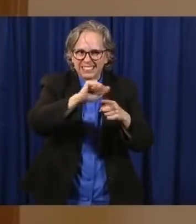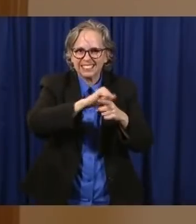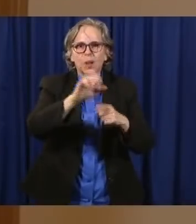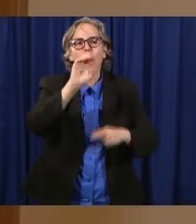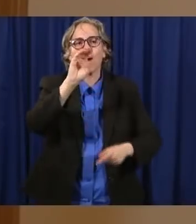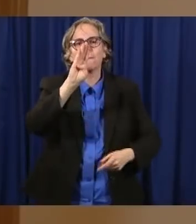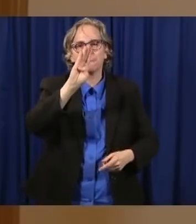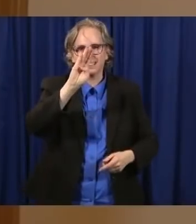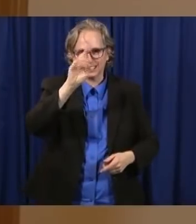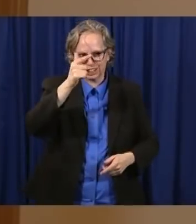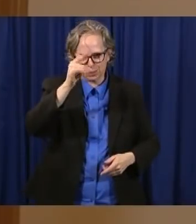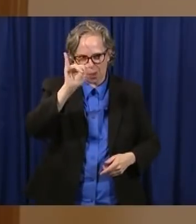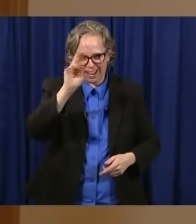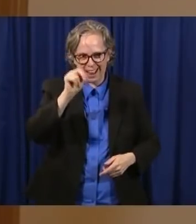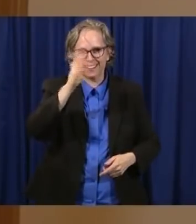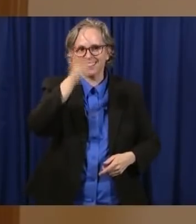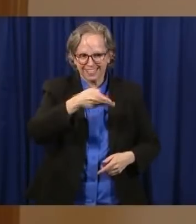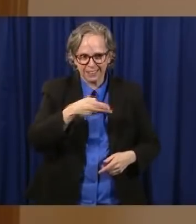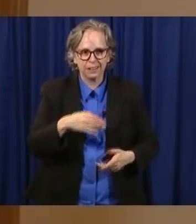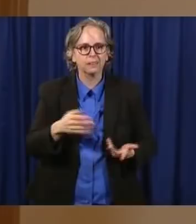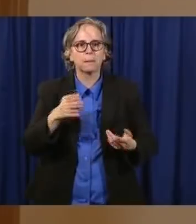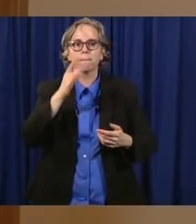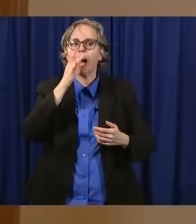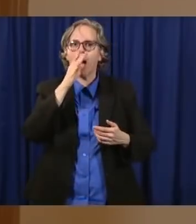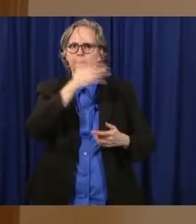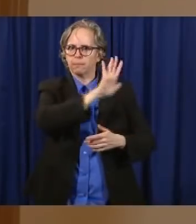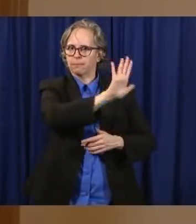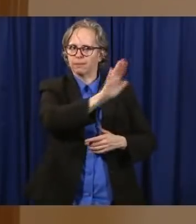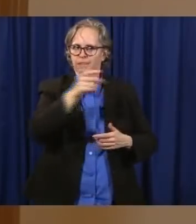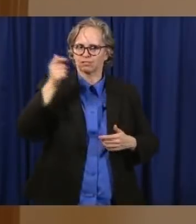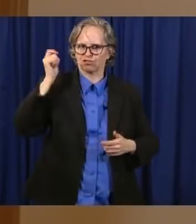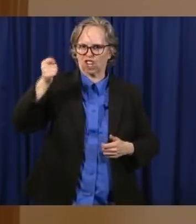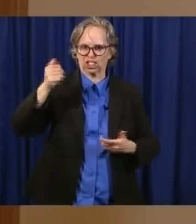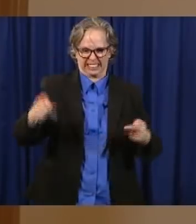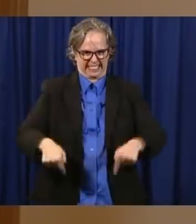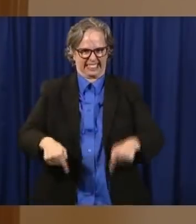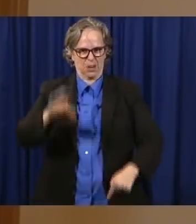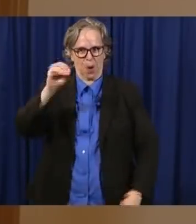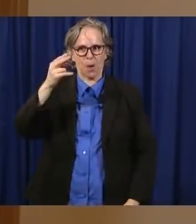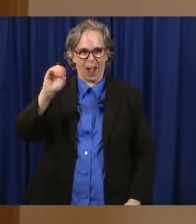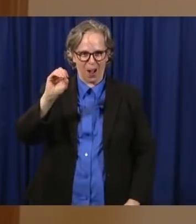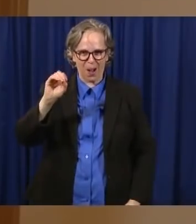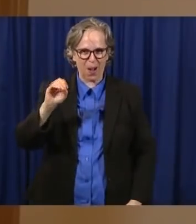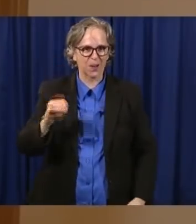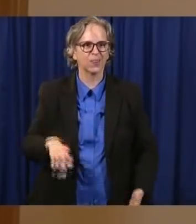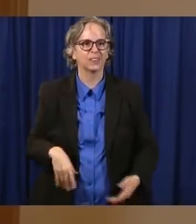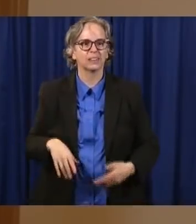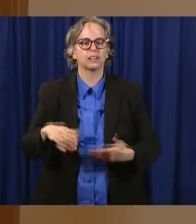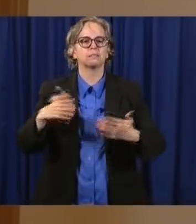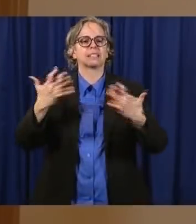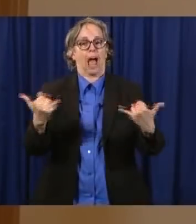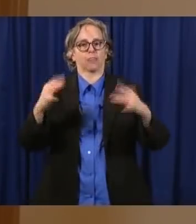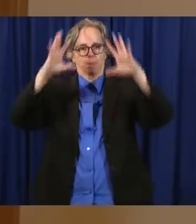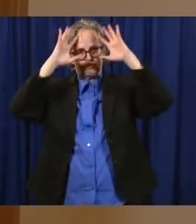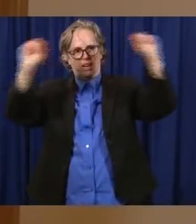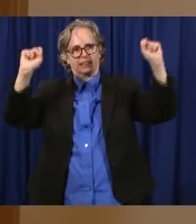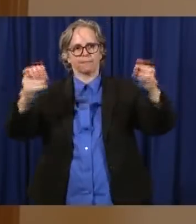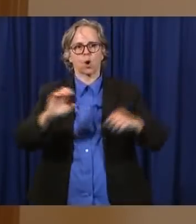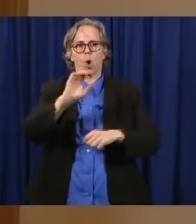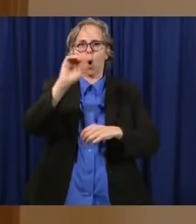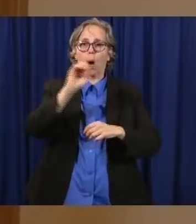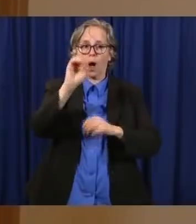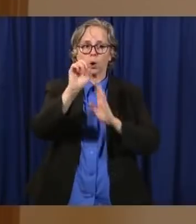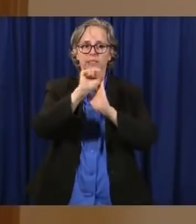the president of OSMA. It is the Ohio State Medical Association, which works closely with the AMA. And